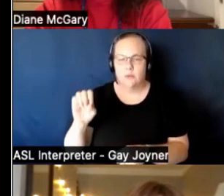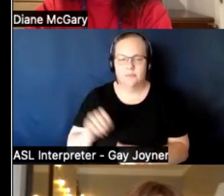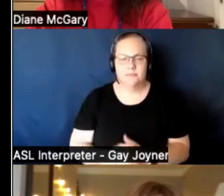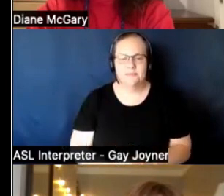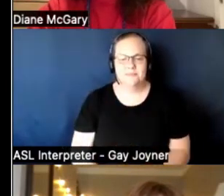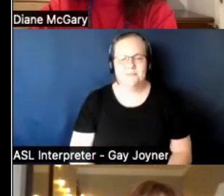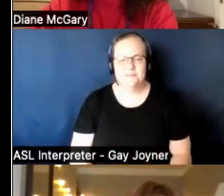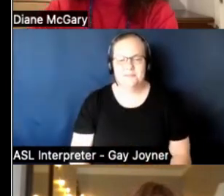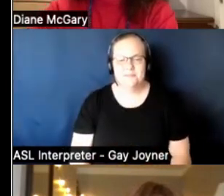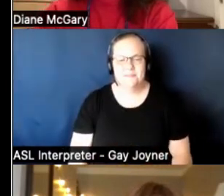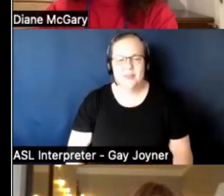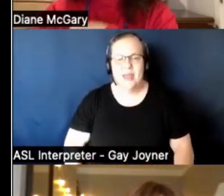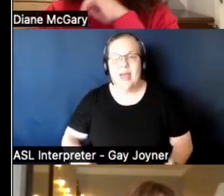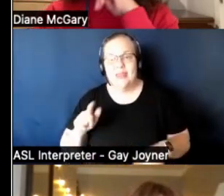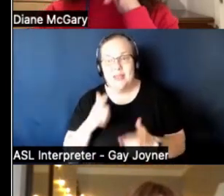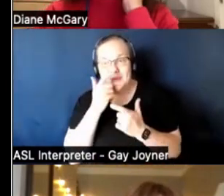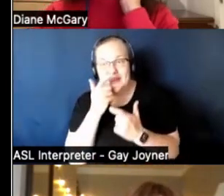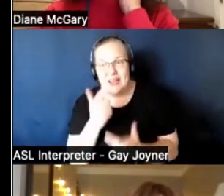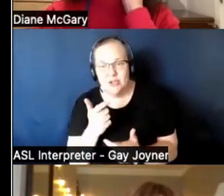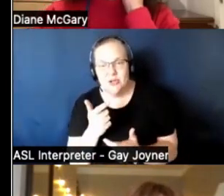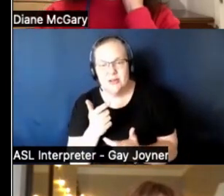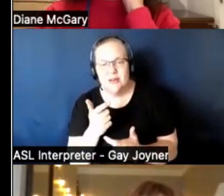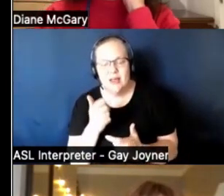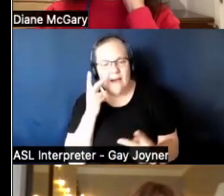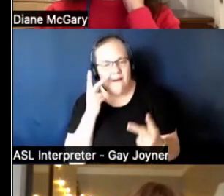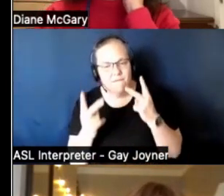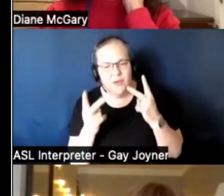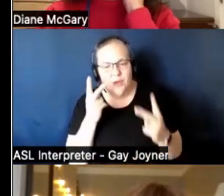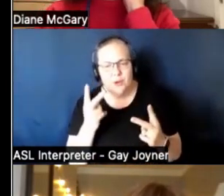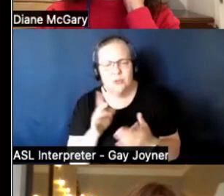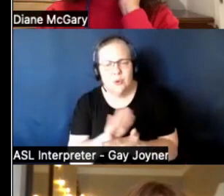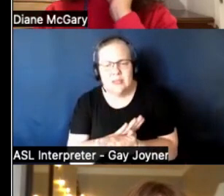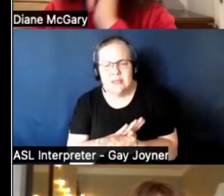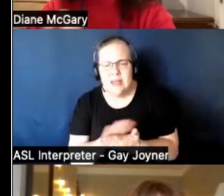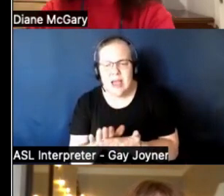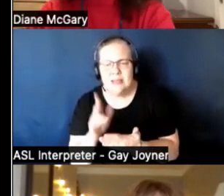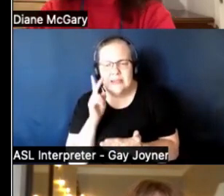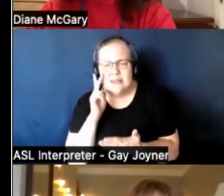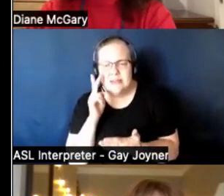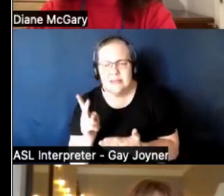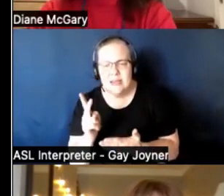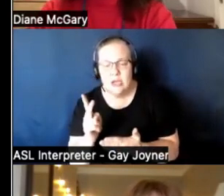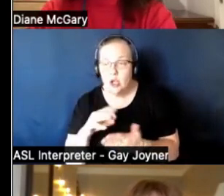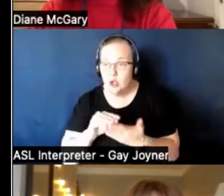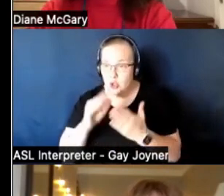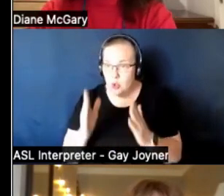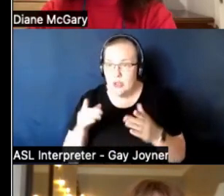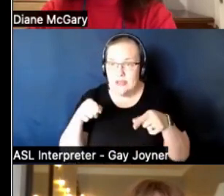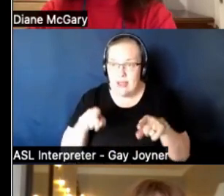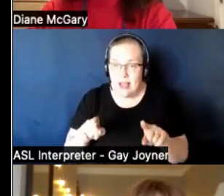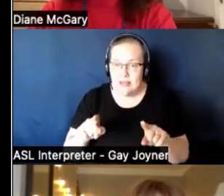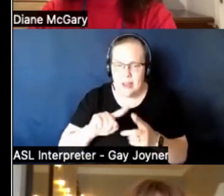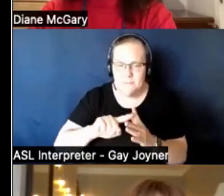Yeah. This was interesting. This is an interesting view. So it's nice to see students as they begin